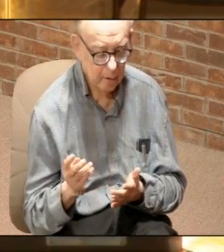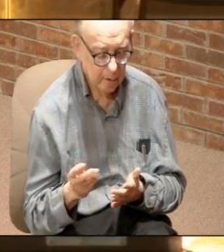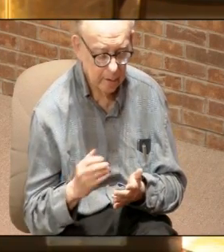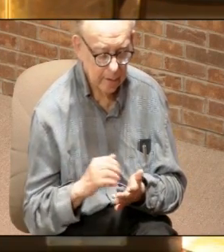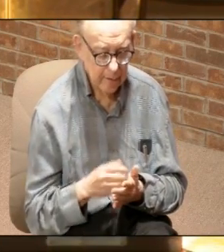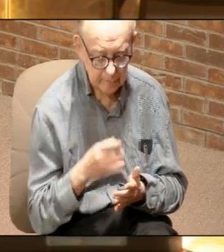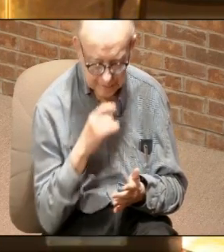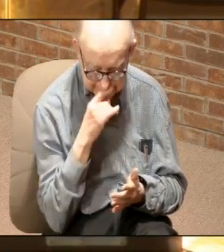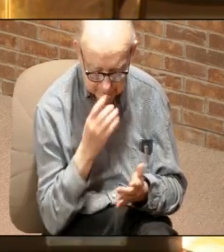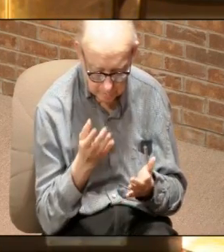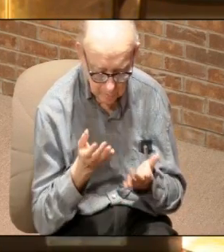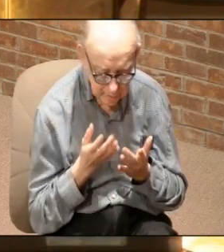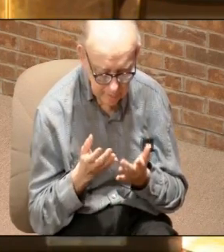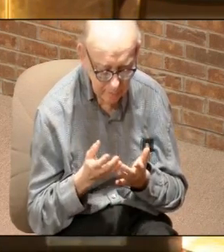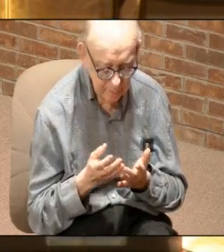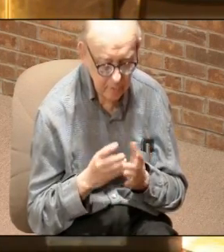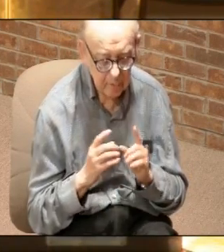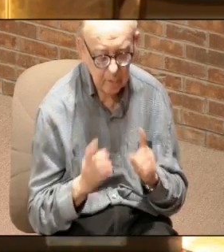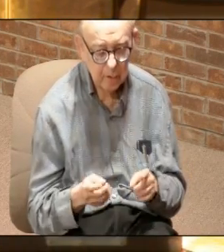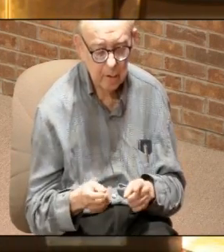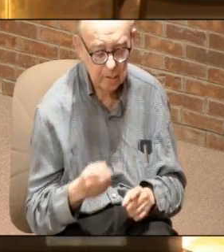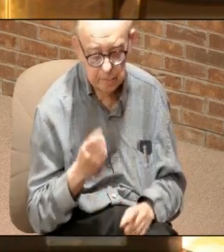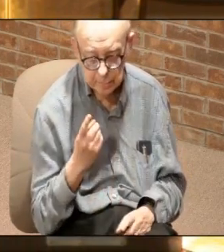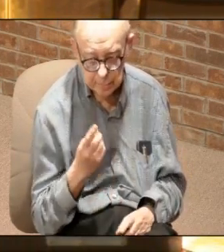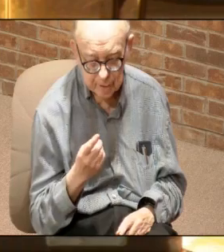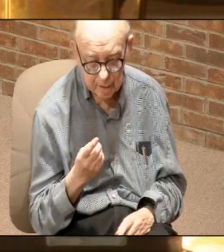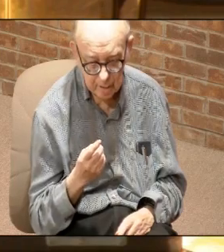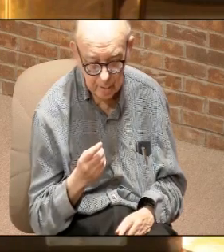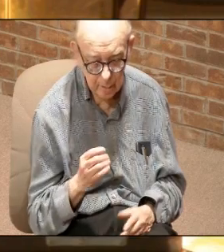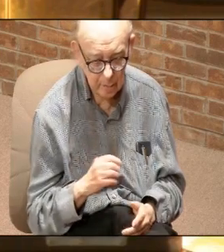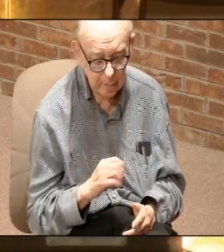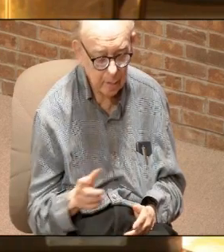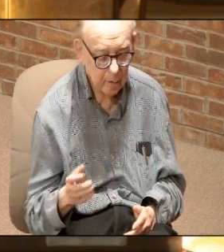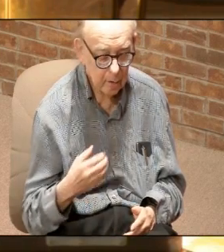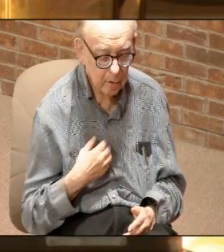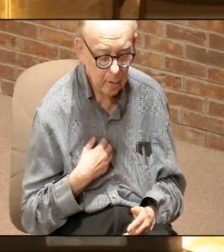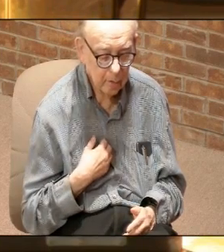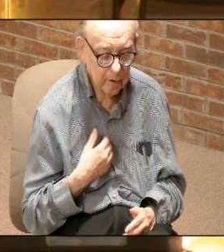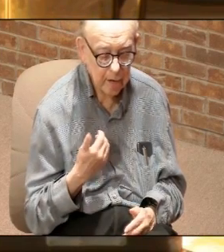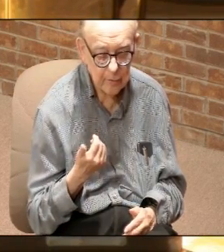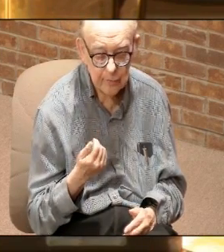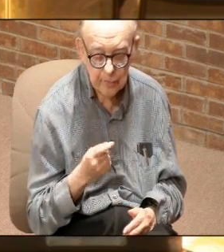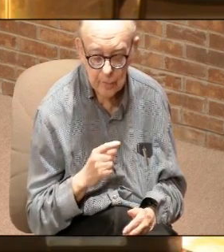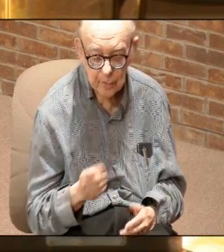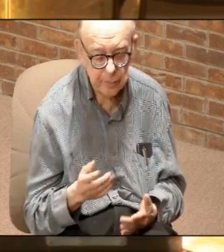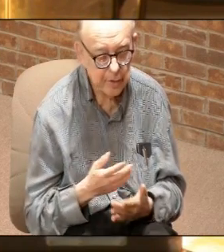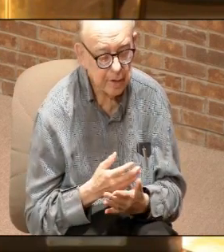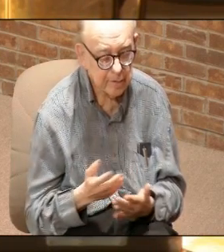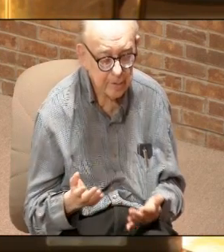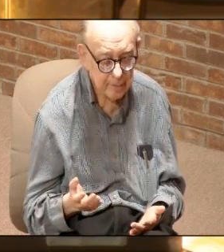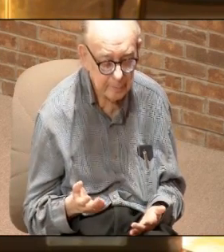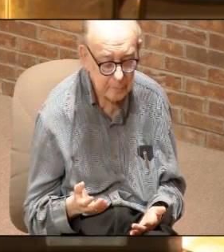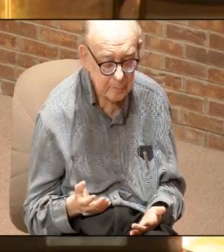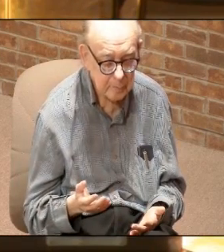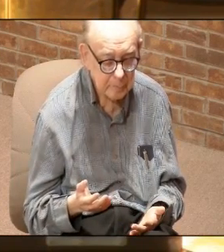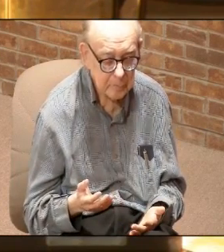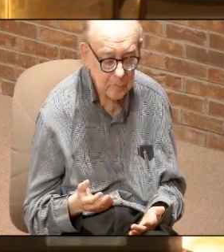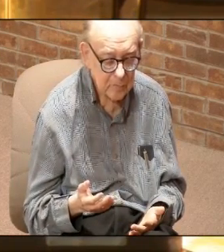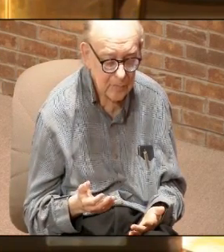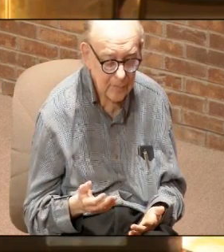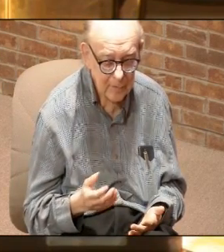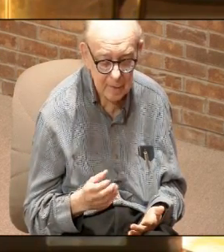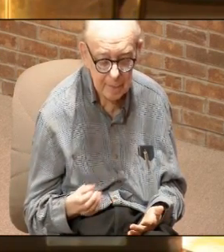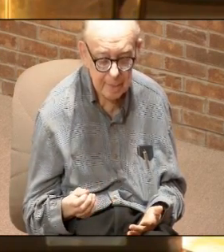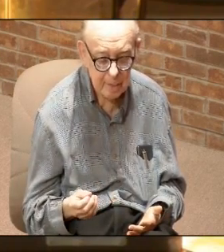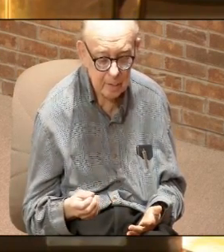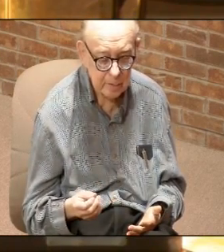kid wanted, and you go there and you realize that all they had was just a few of them, you know,